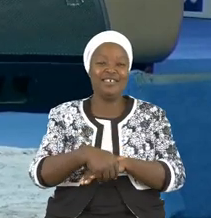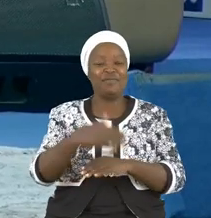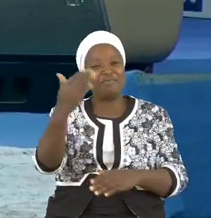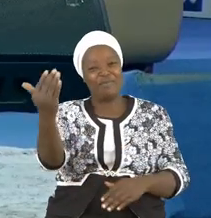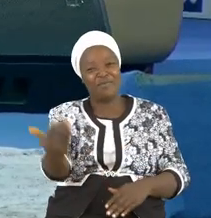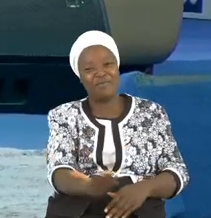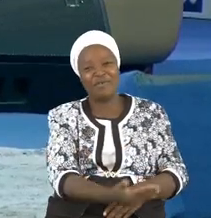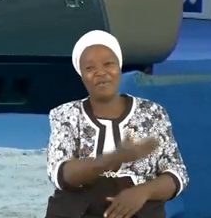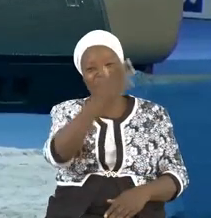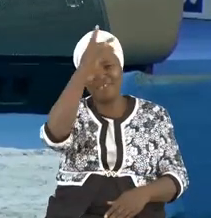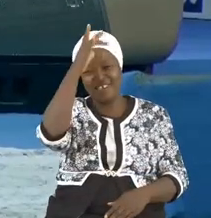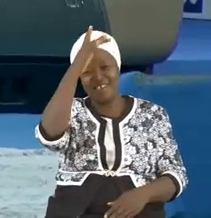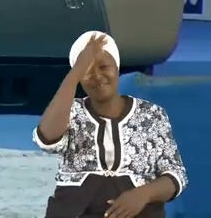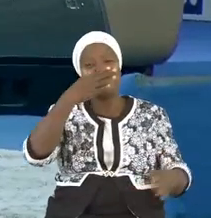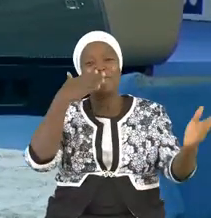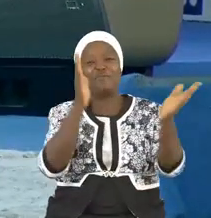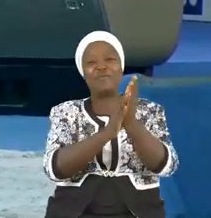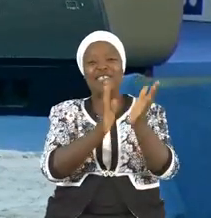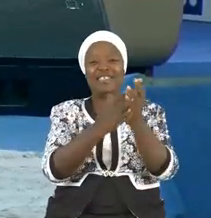Praise the Lord.